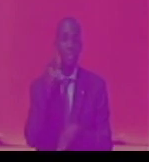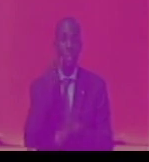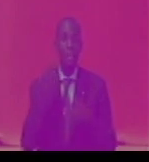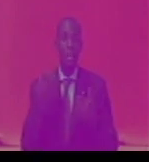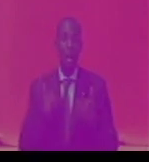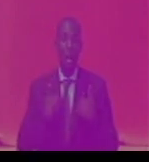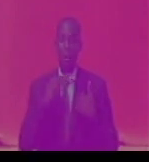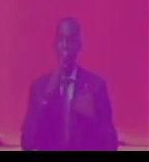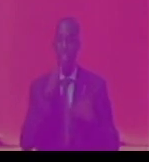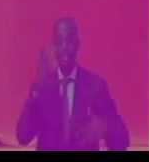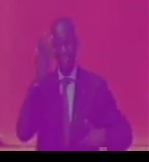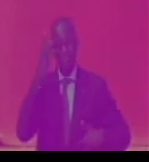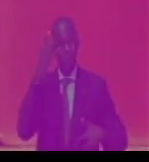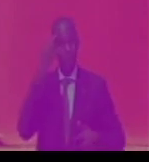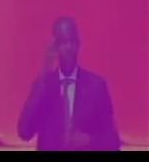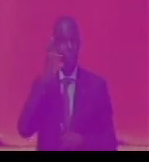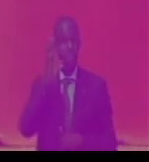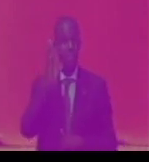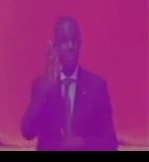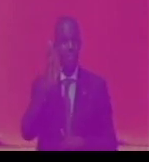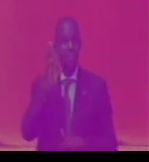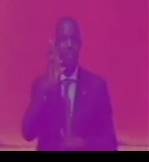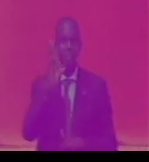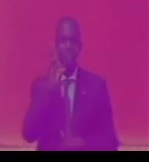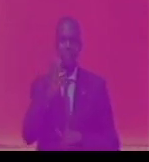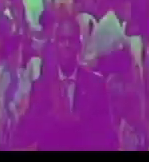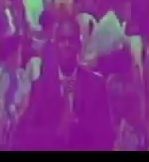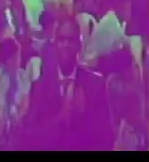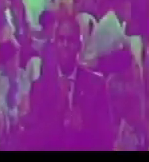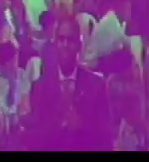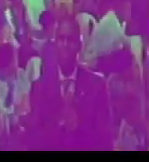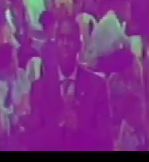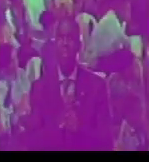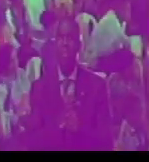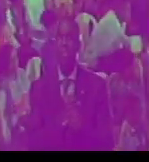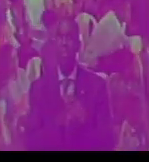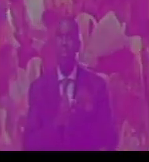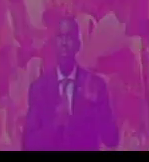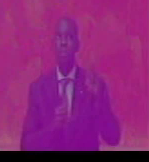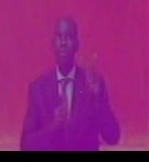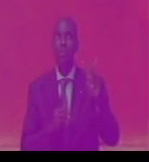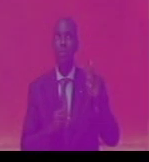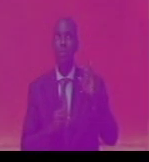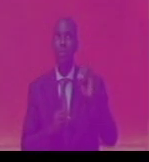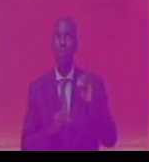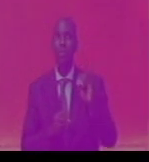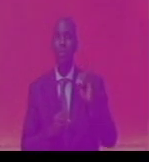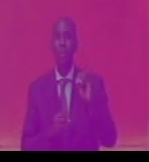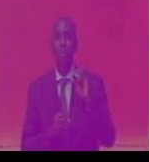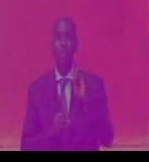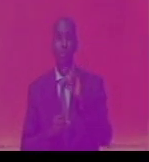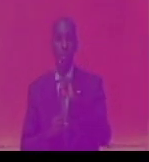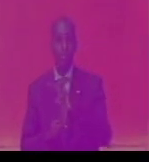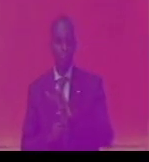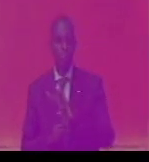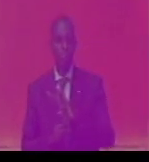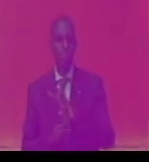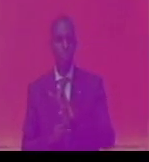because of our time. I have been sick for 7 years. More than 7 years because it